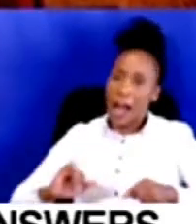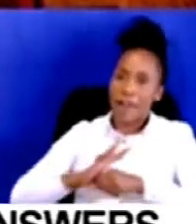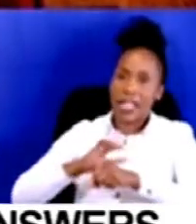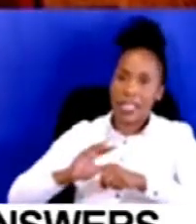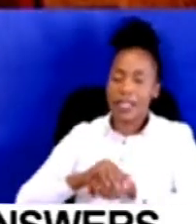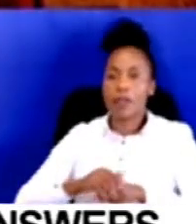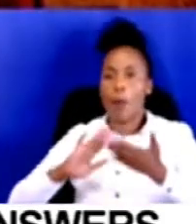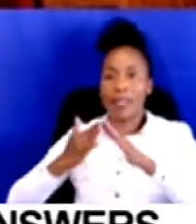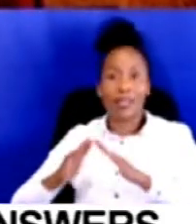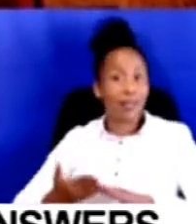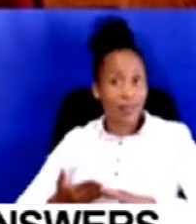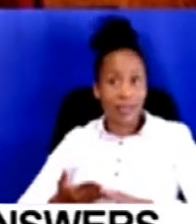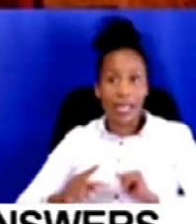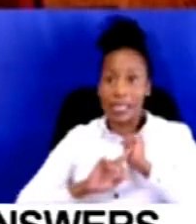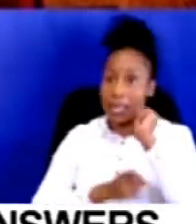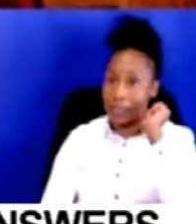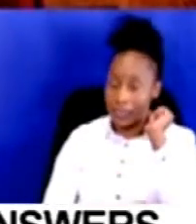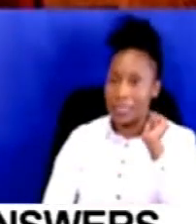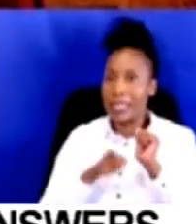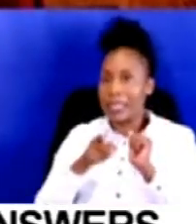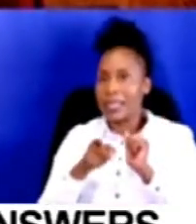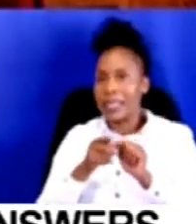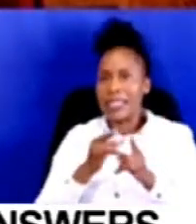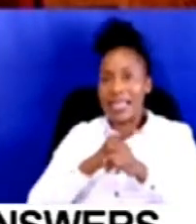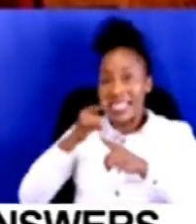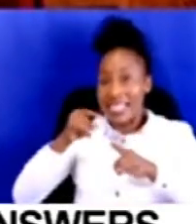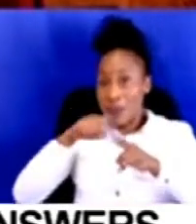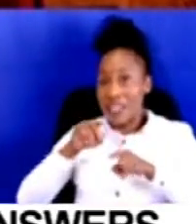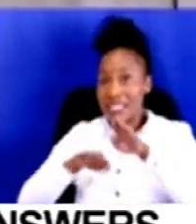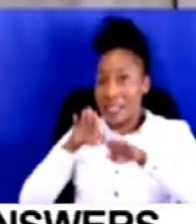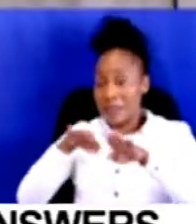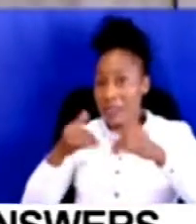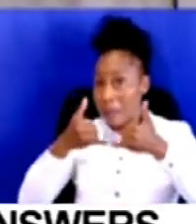you measure the success of these steps? Thank you very much.